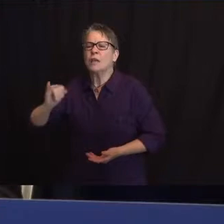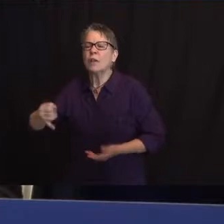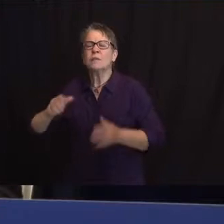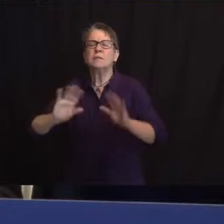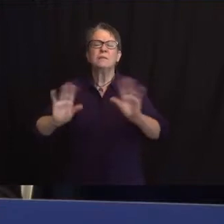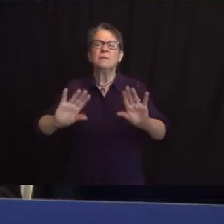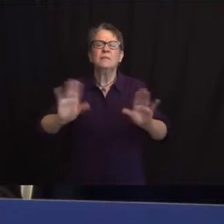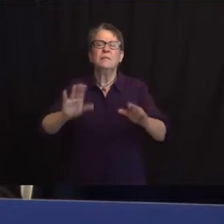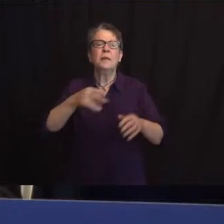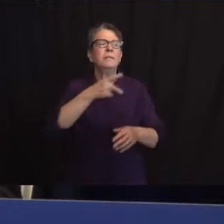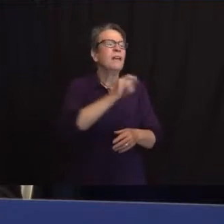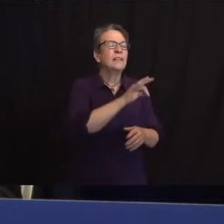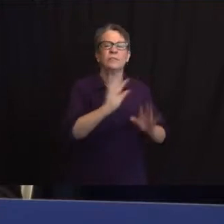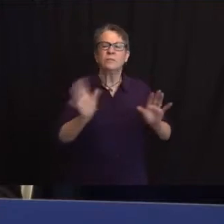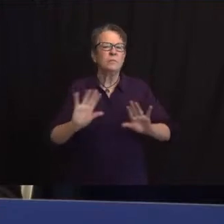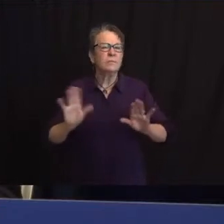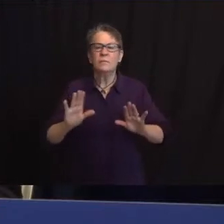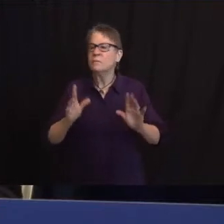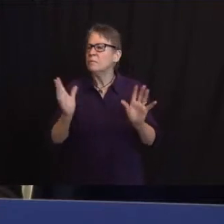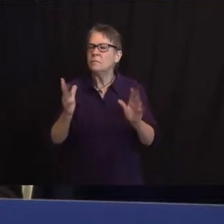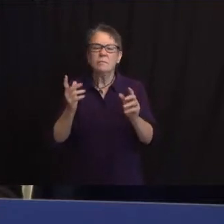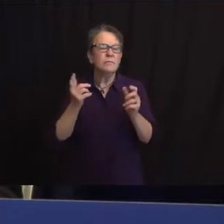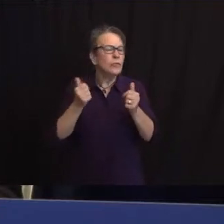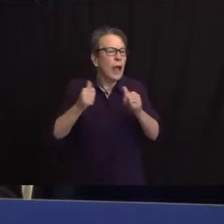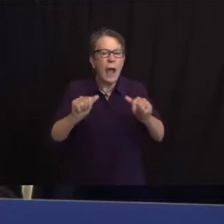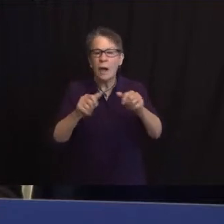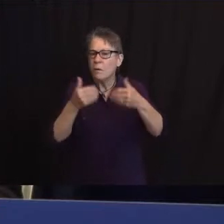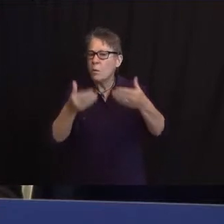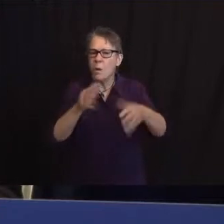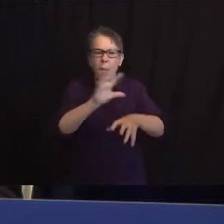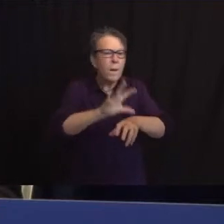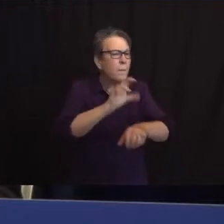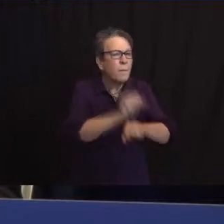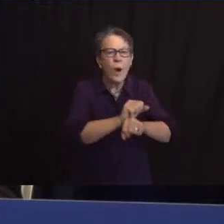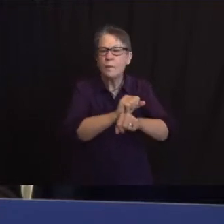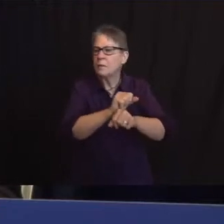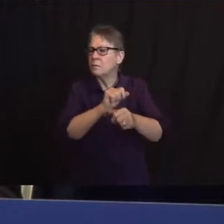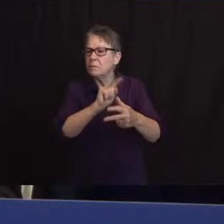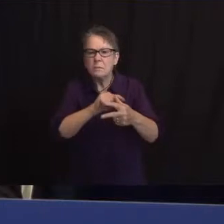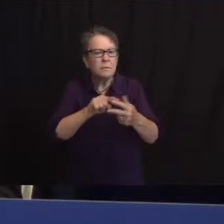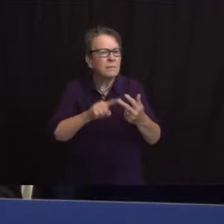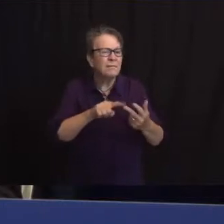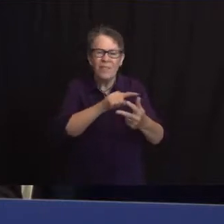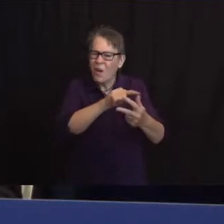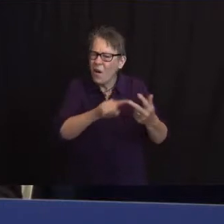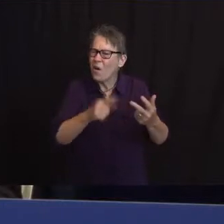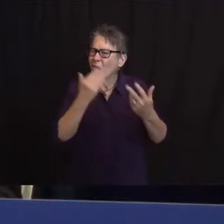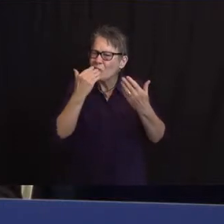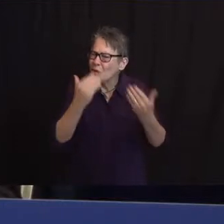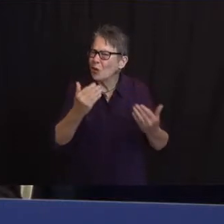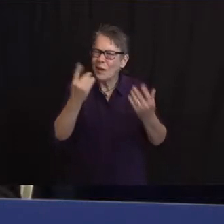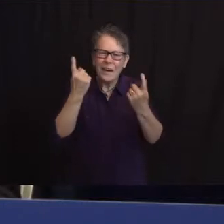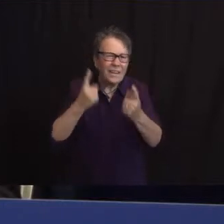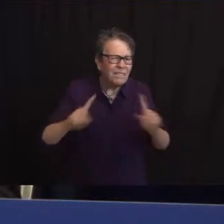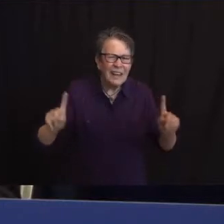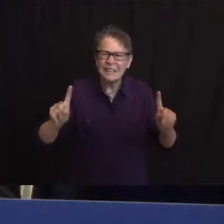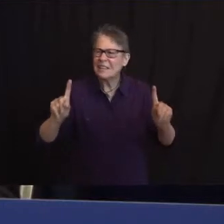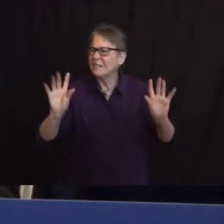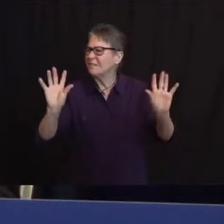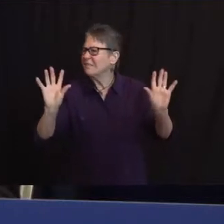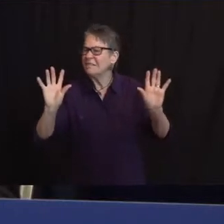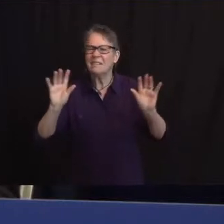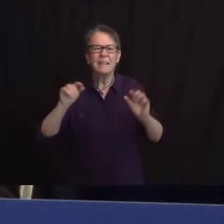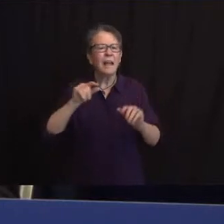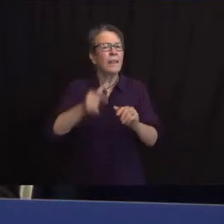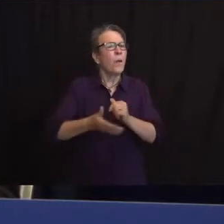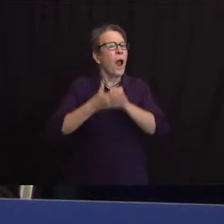be safe and effective. They've been proven to reduce severe illness, hospitalization, and death. Please take the first opportunity